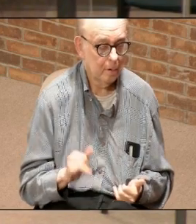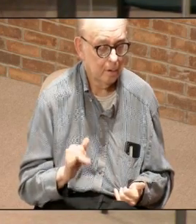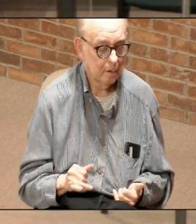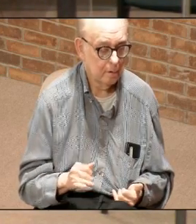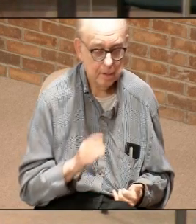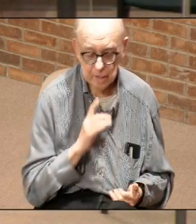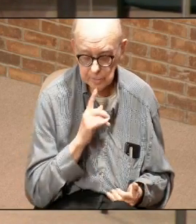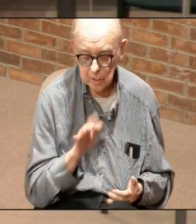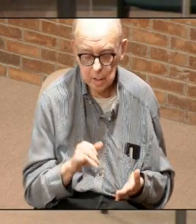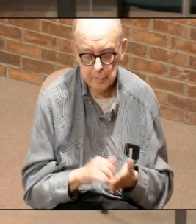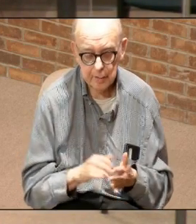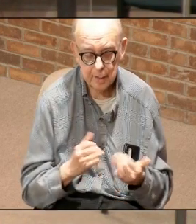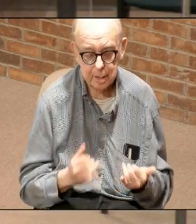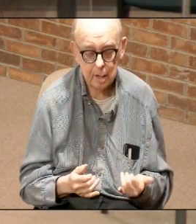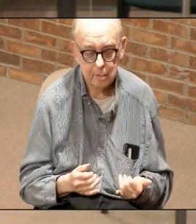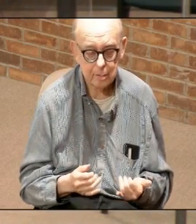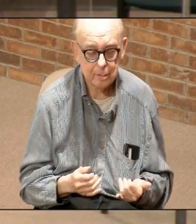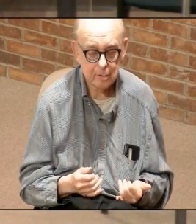let's talk about that.